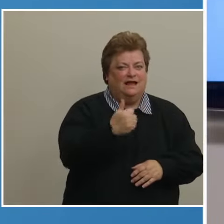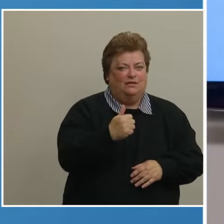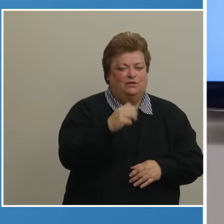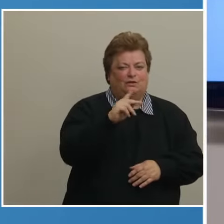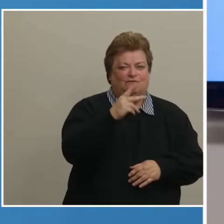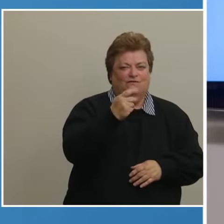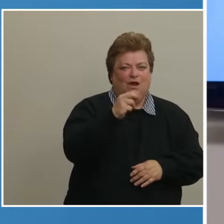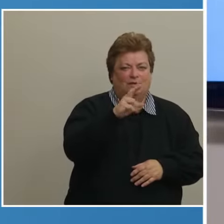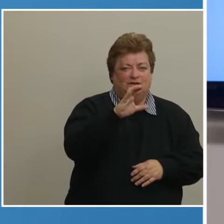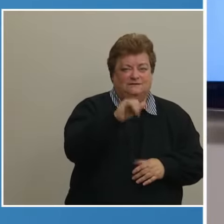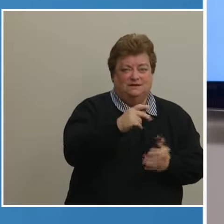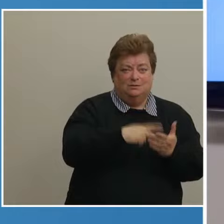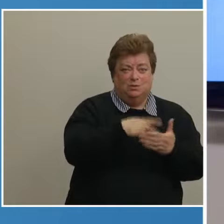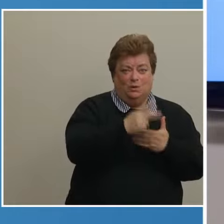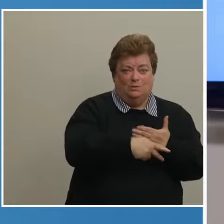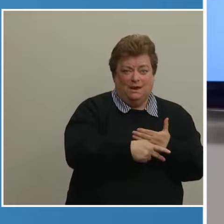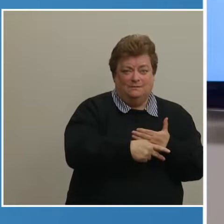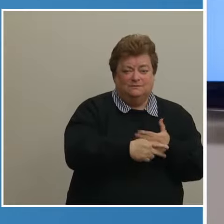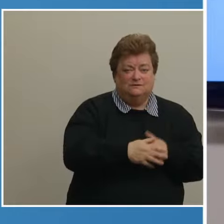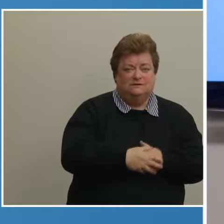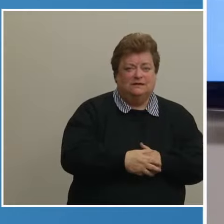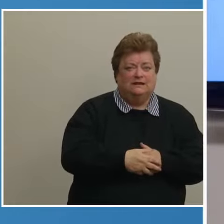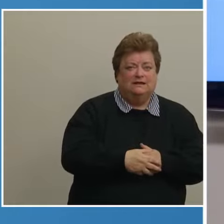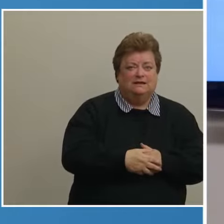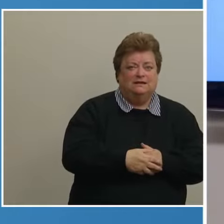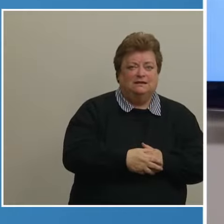pharmacy programs.